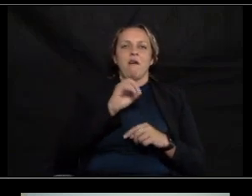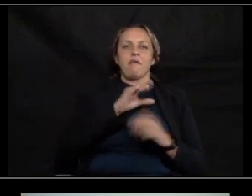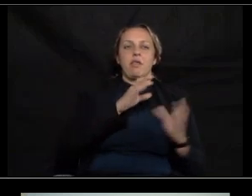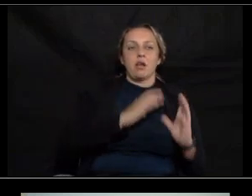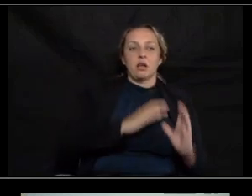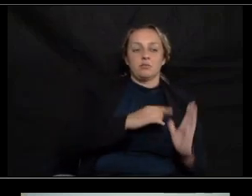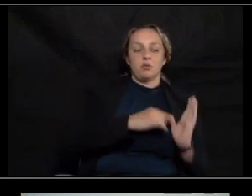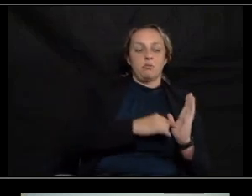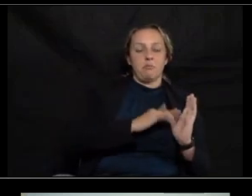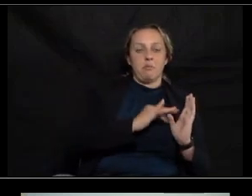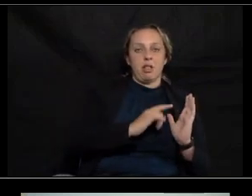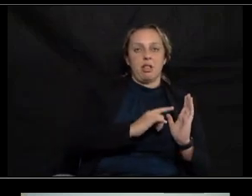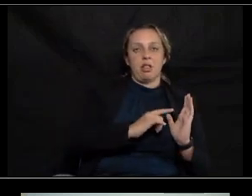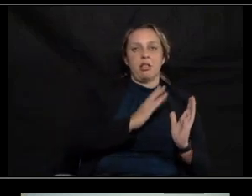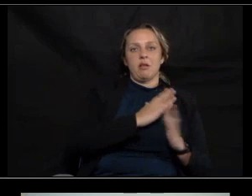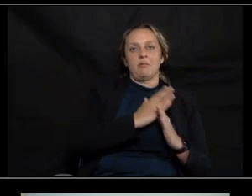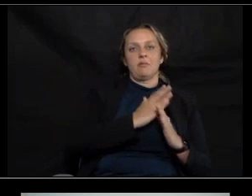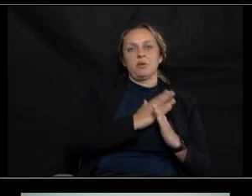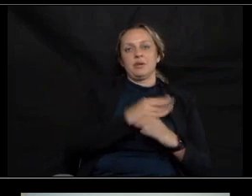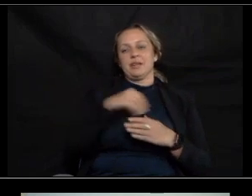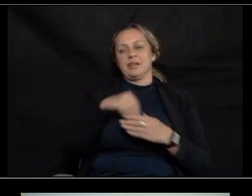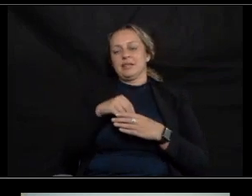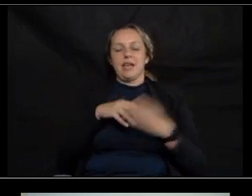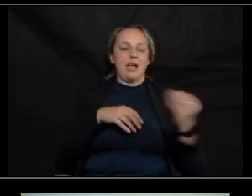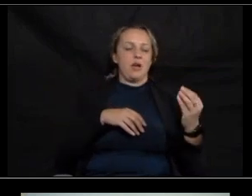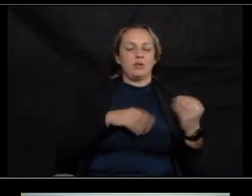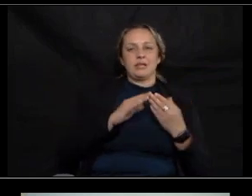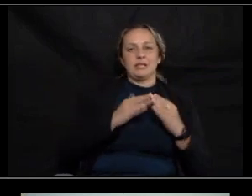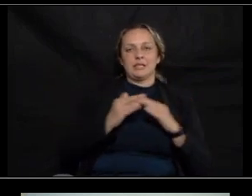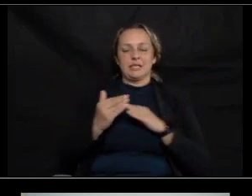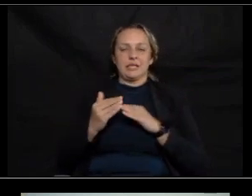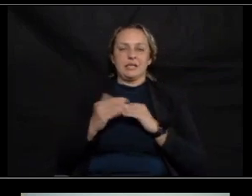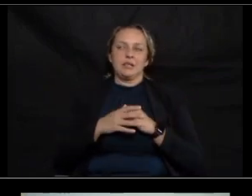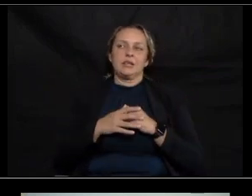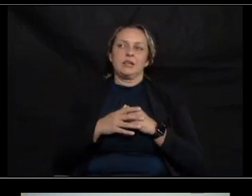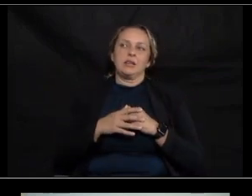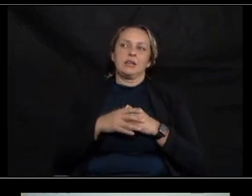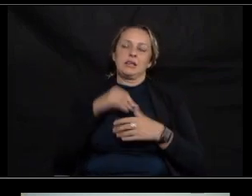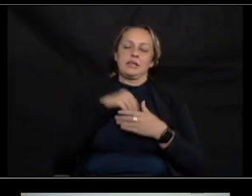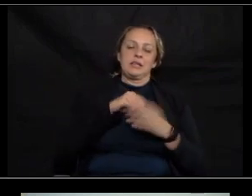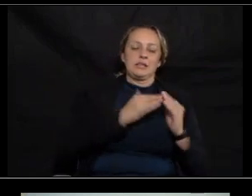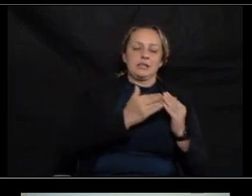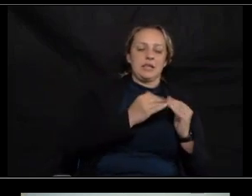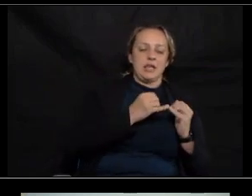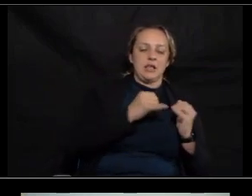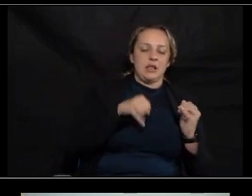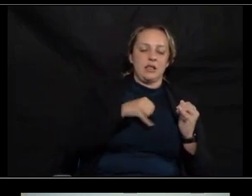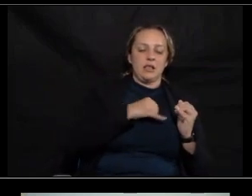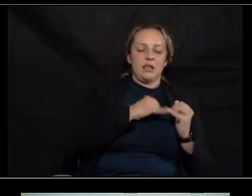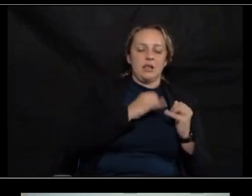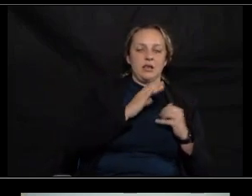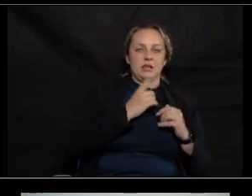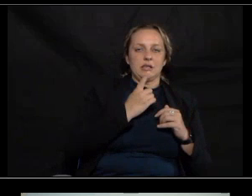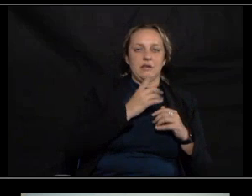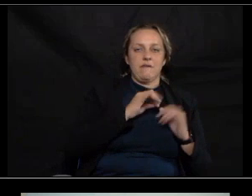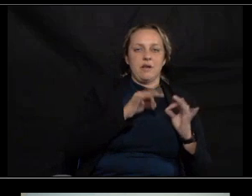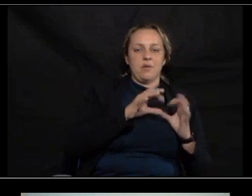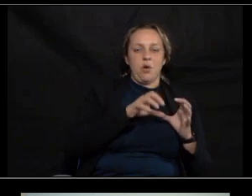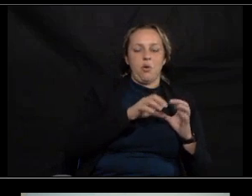customers' bills between the inside and outside city, inside the city limit. A single family